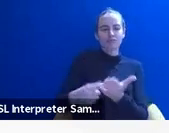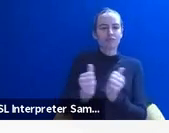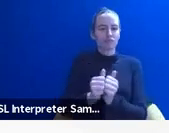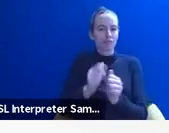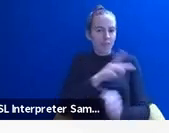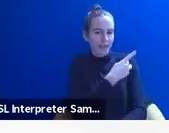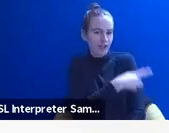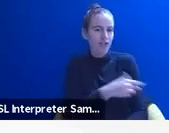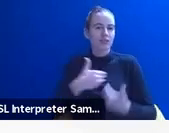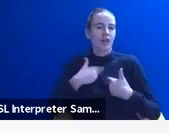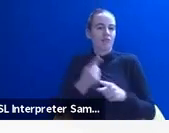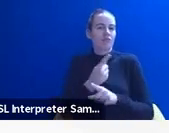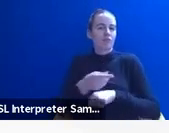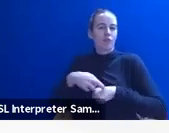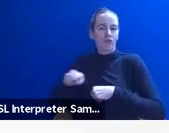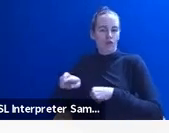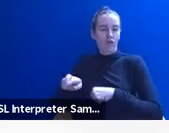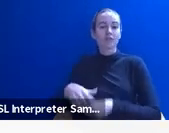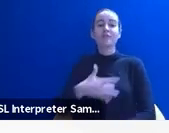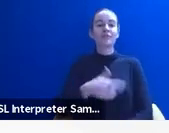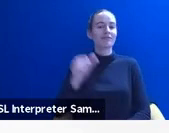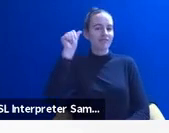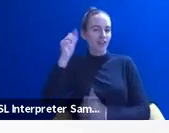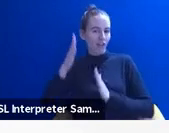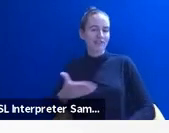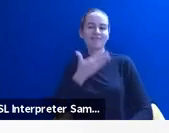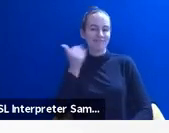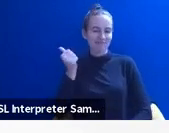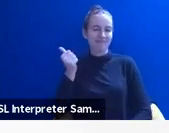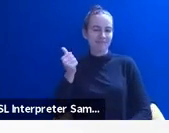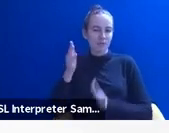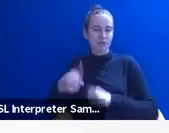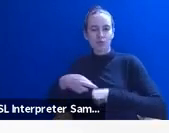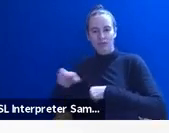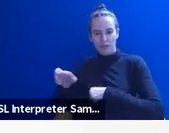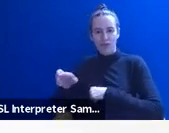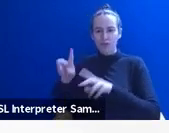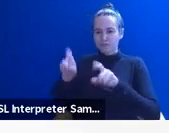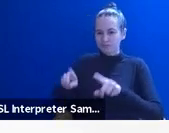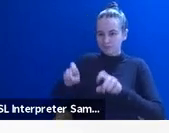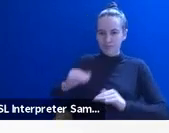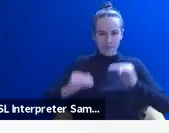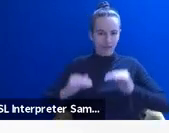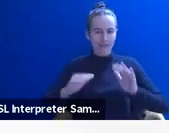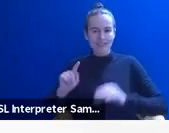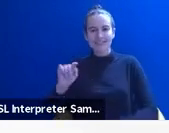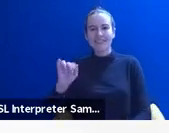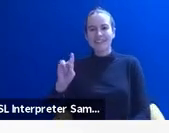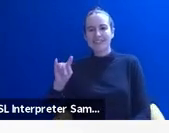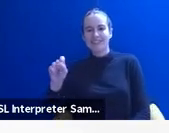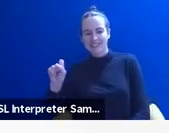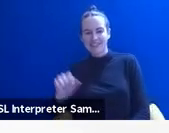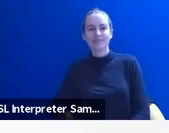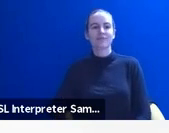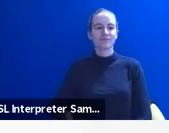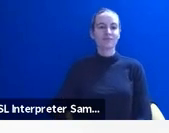those referrals, audiologists would be the best choice for hearing, tinnitus, or balance testing. Finally, because these changes to the